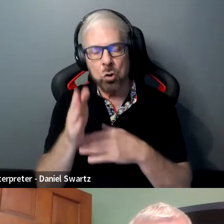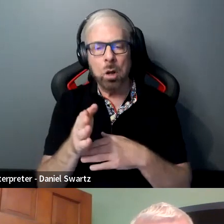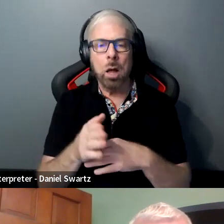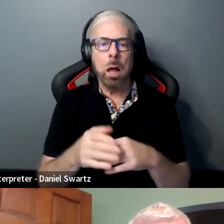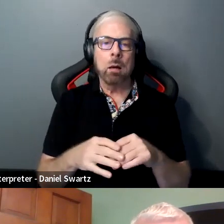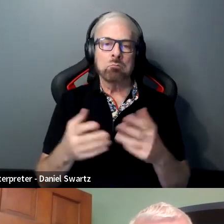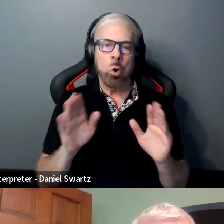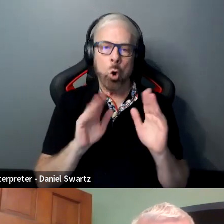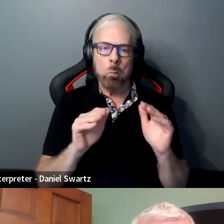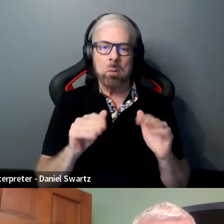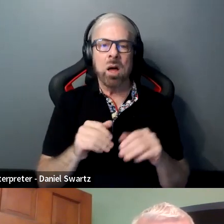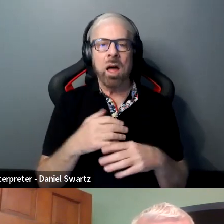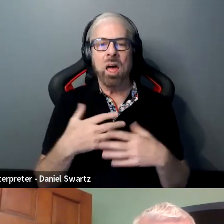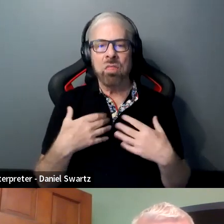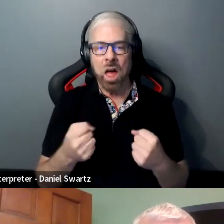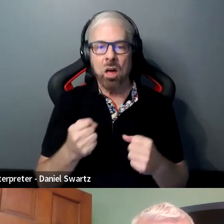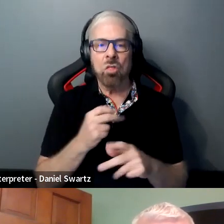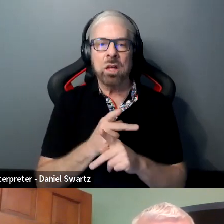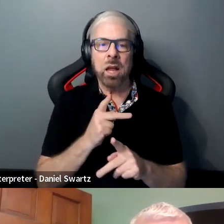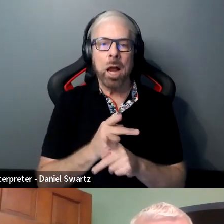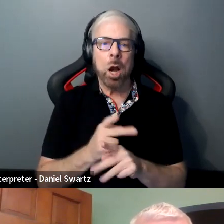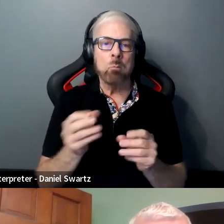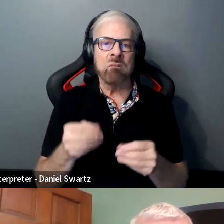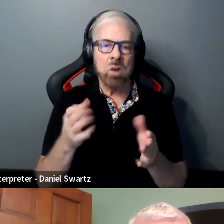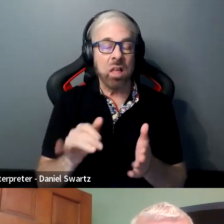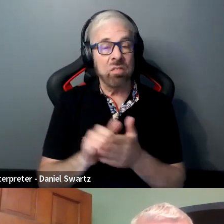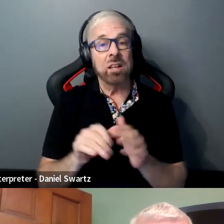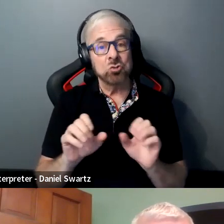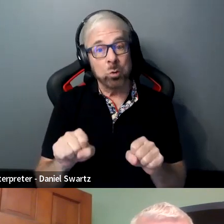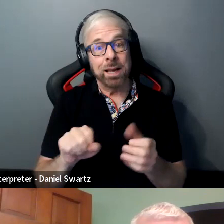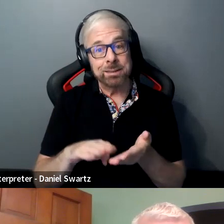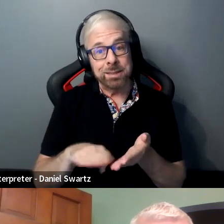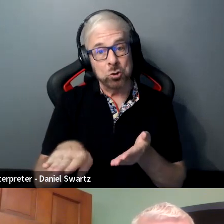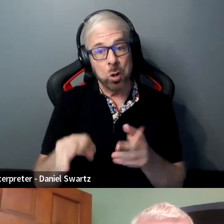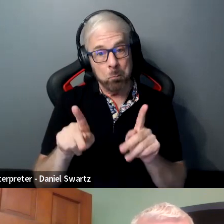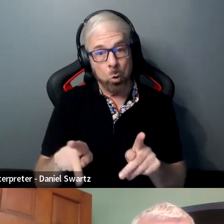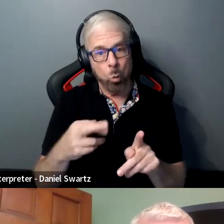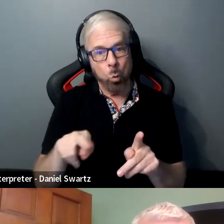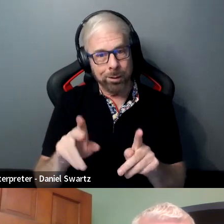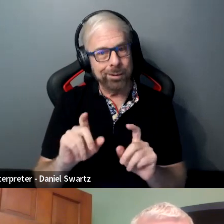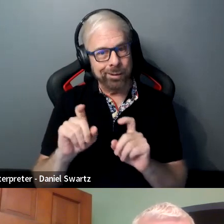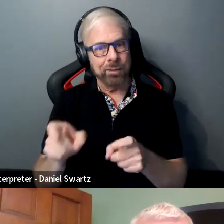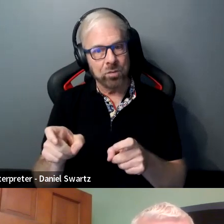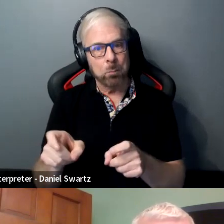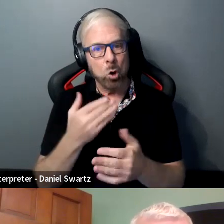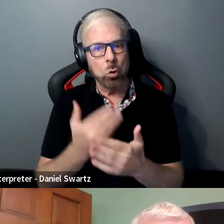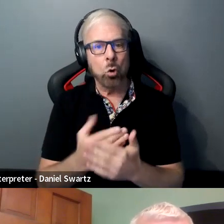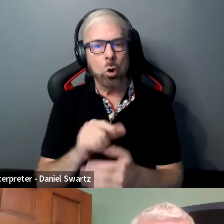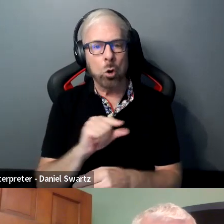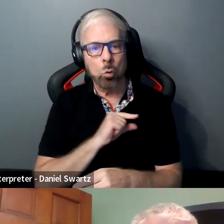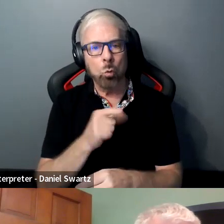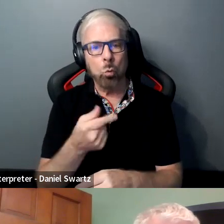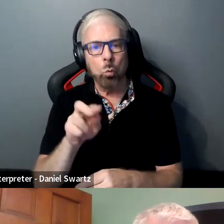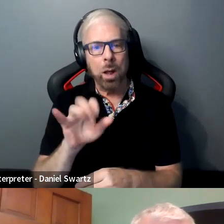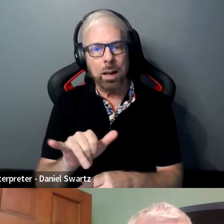is that you're going to be able to discharge that person someday, or at least give them a good quality of life. So you want to set that out